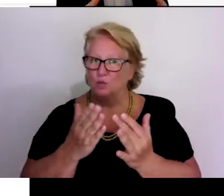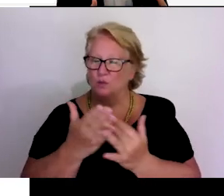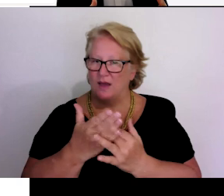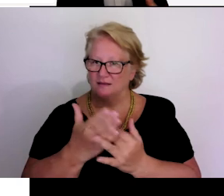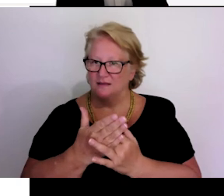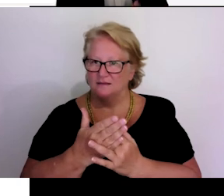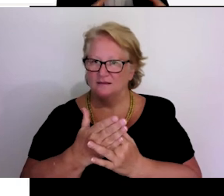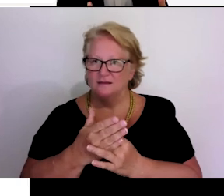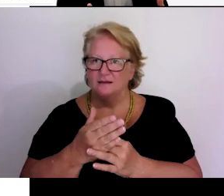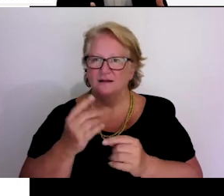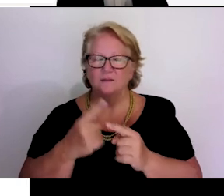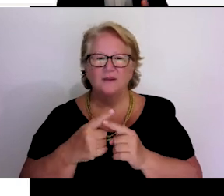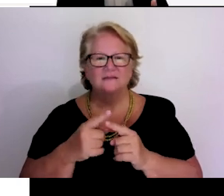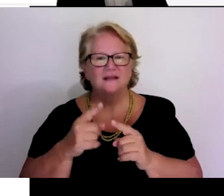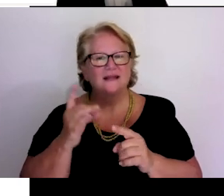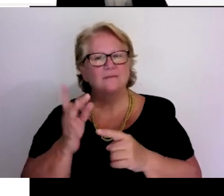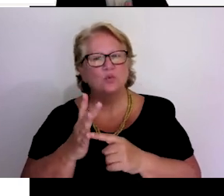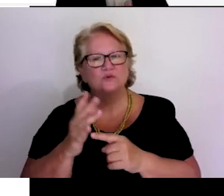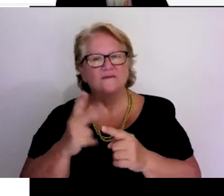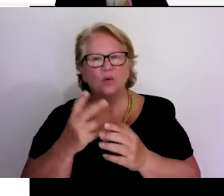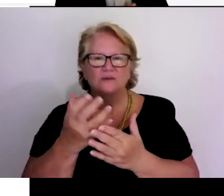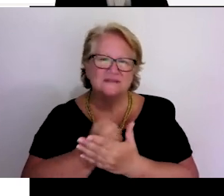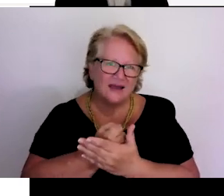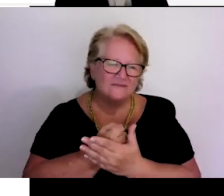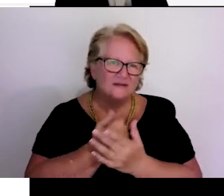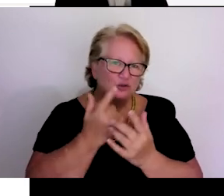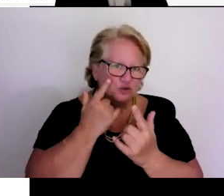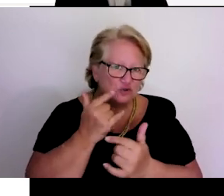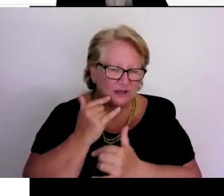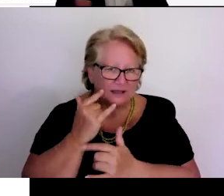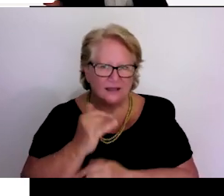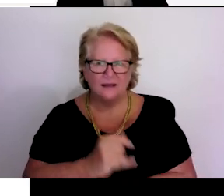the importance of the safety and the checking process